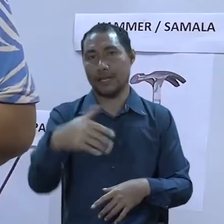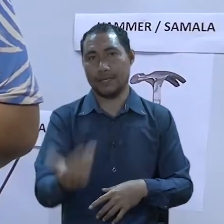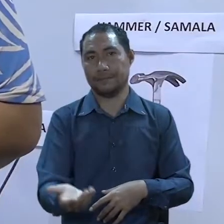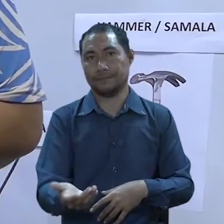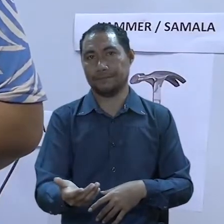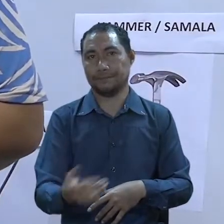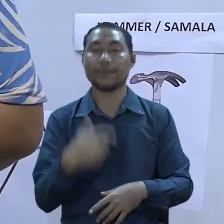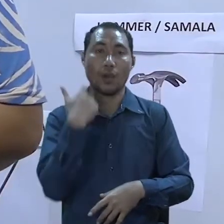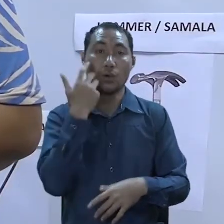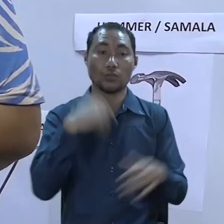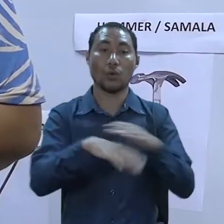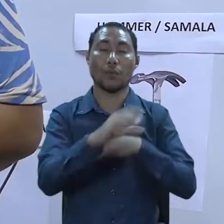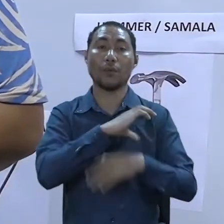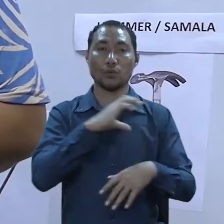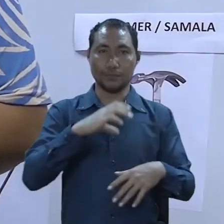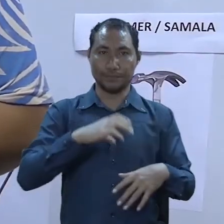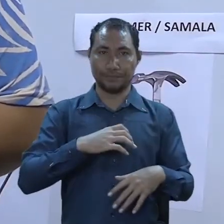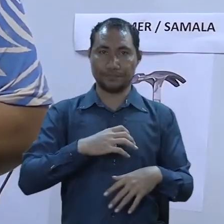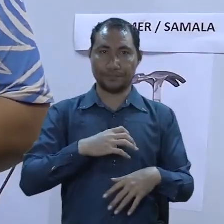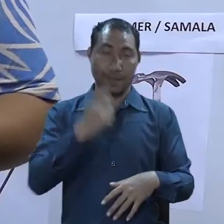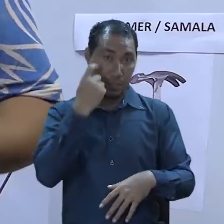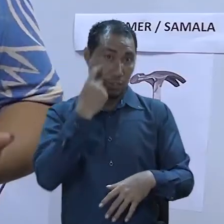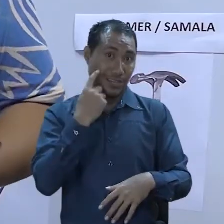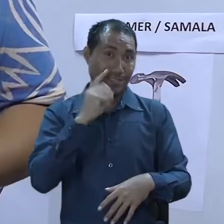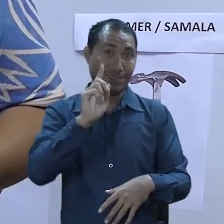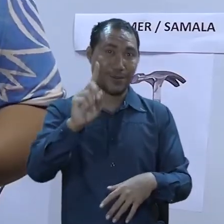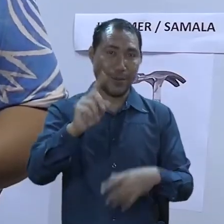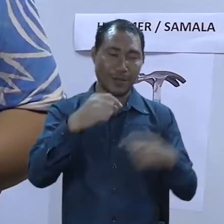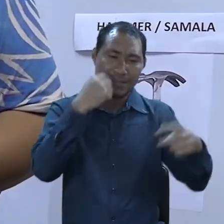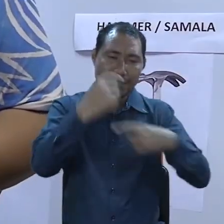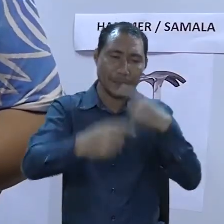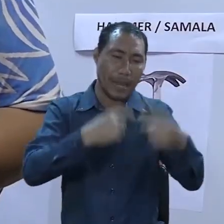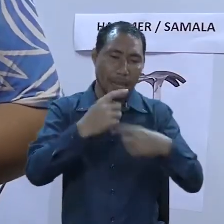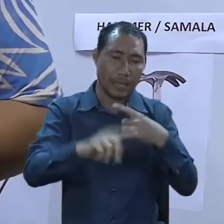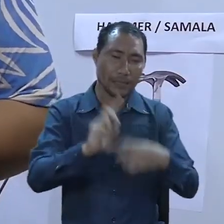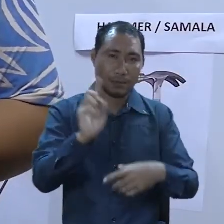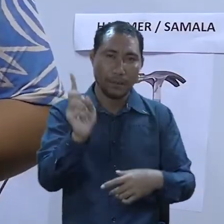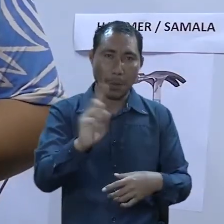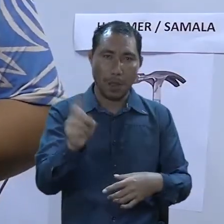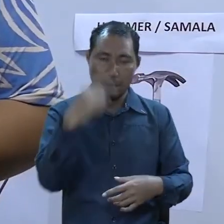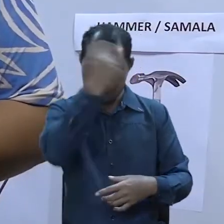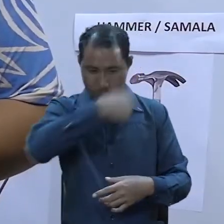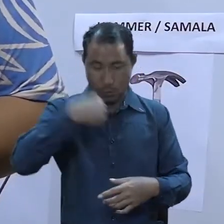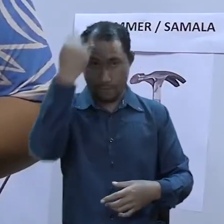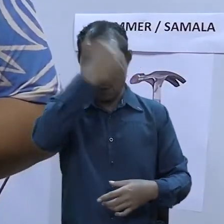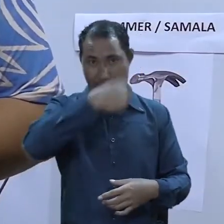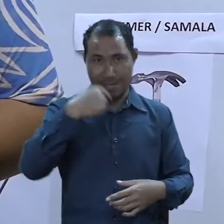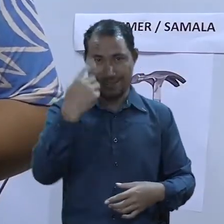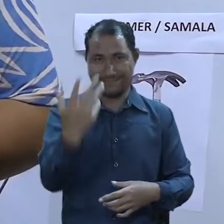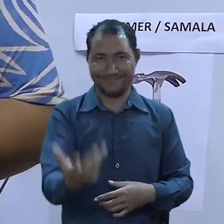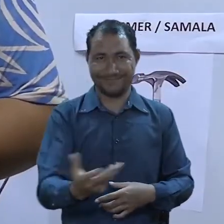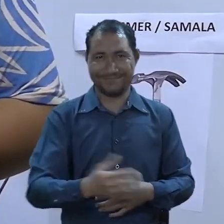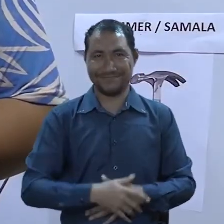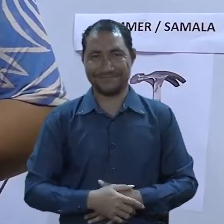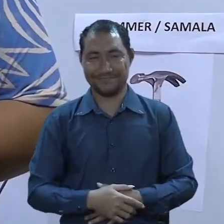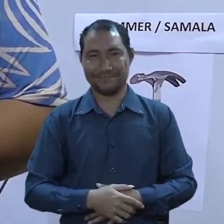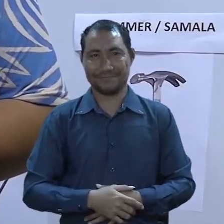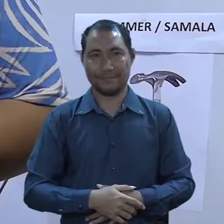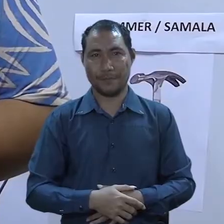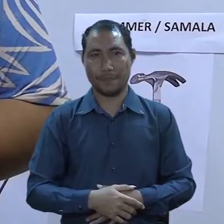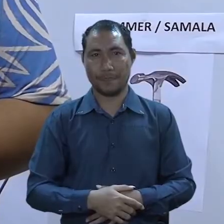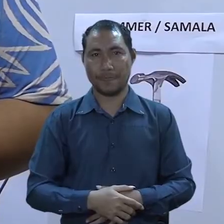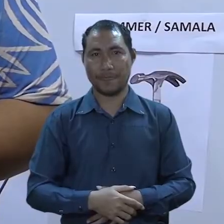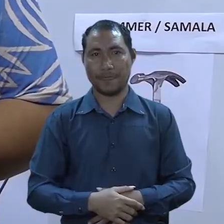Okay, so now we already know the importance of following specific instructions in order for us to